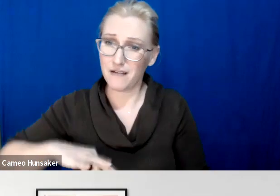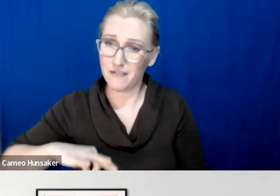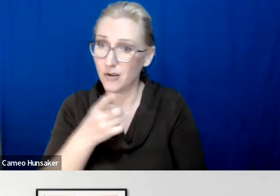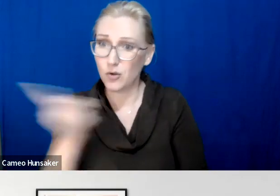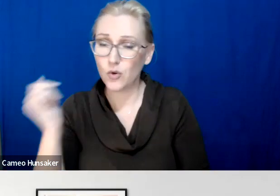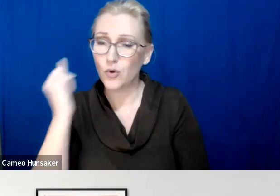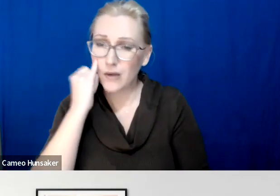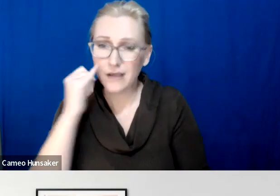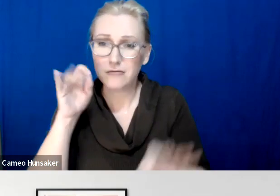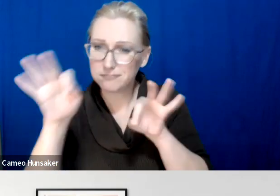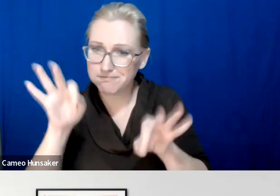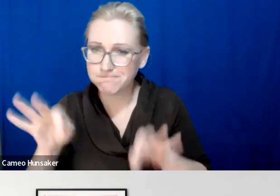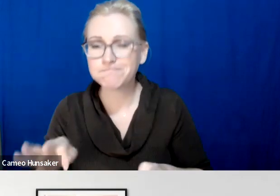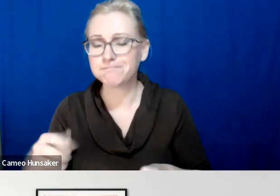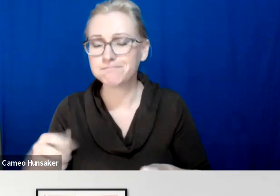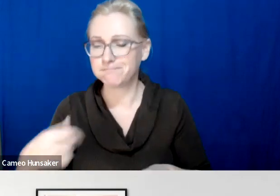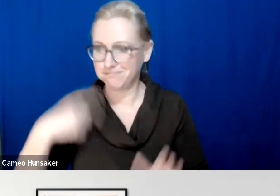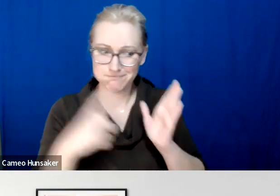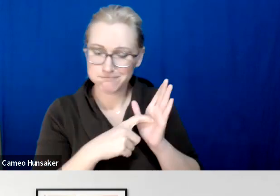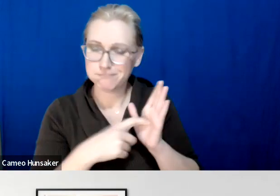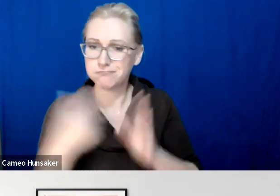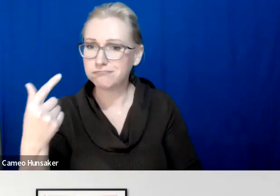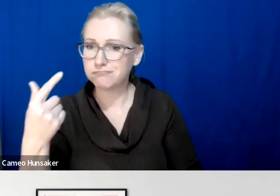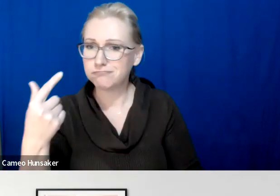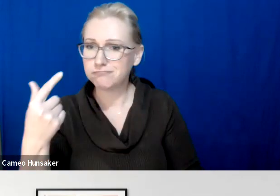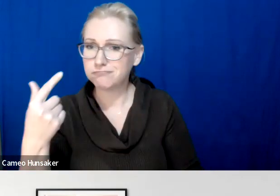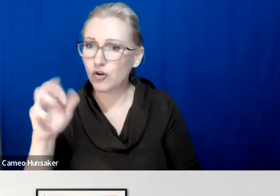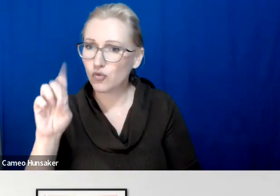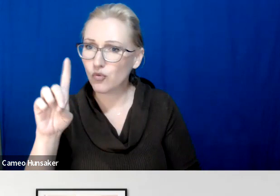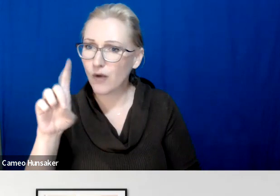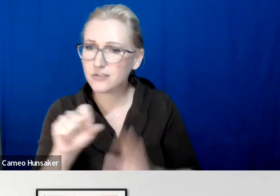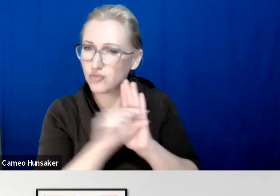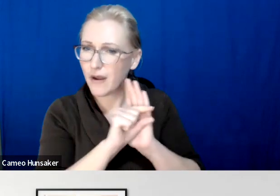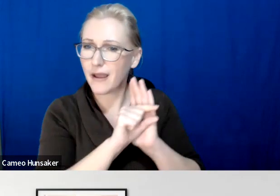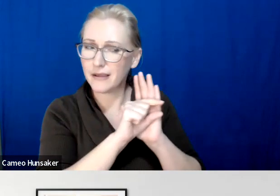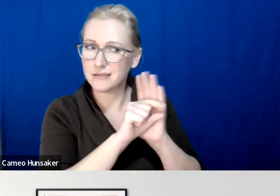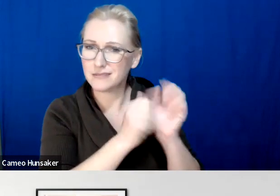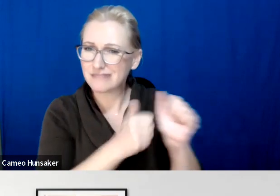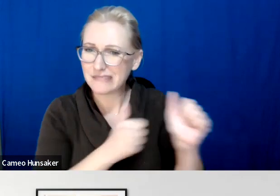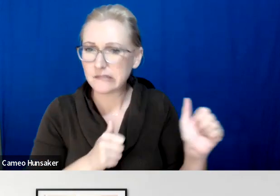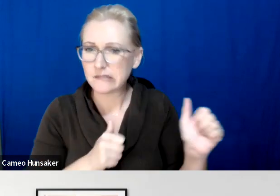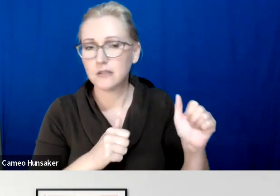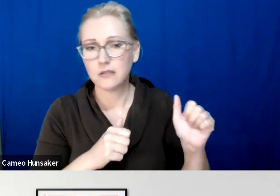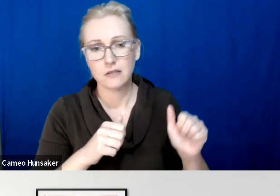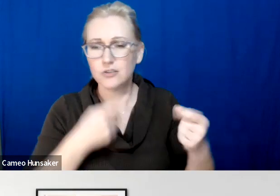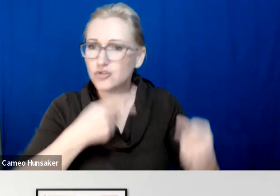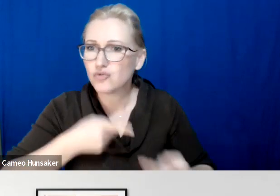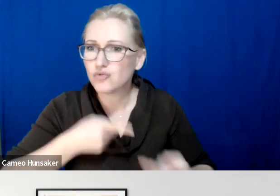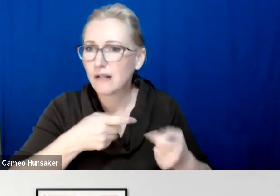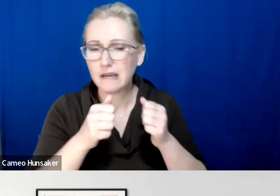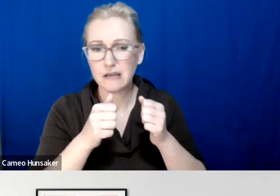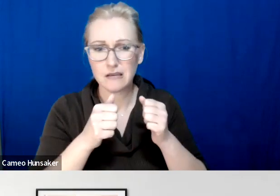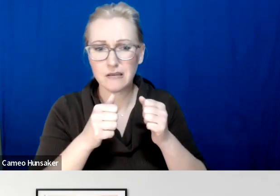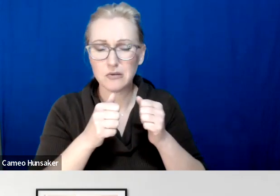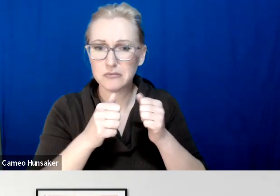say, I've seen their grades are slipping in math, or I think they're really struggling with they're really